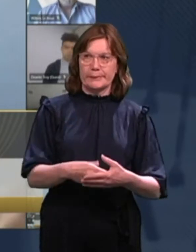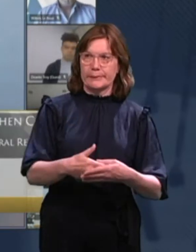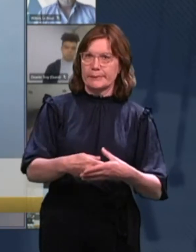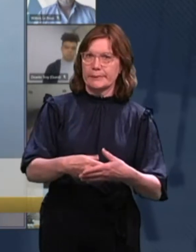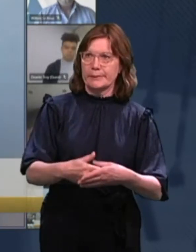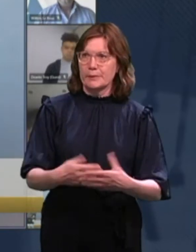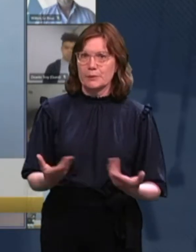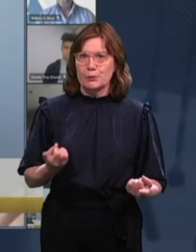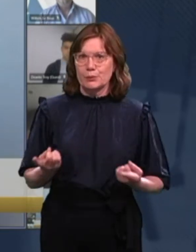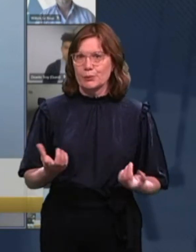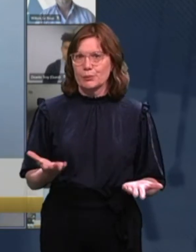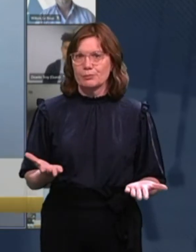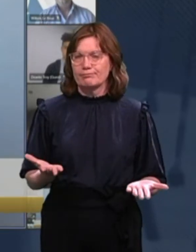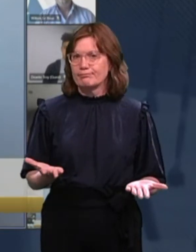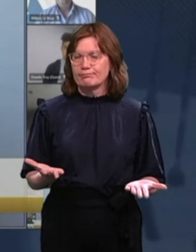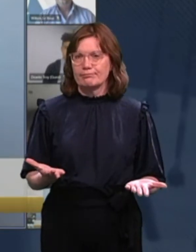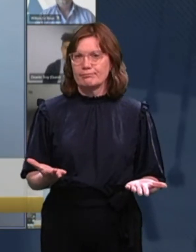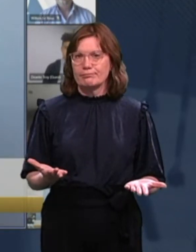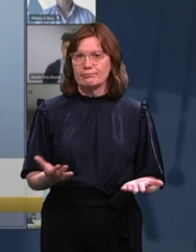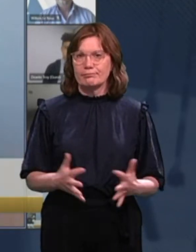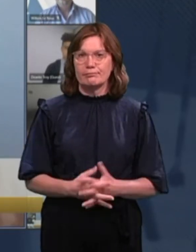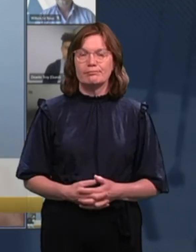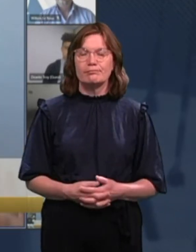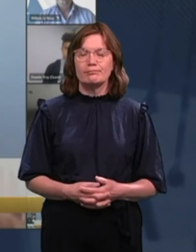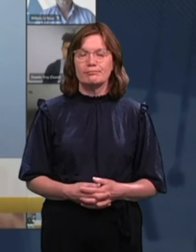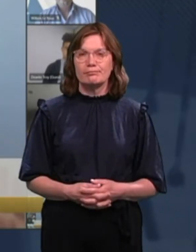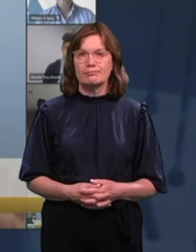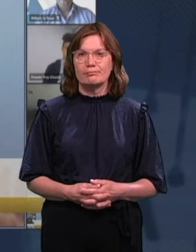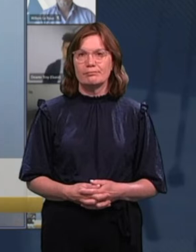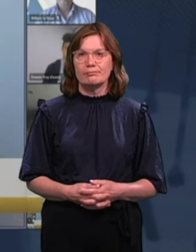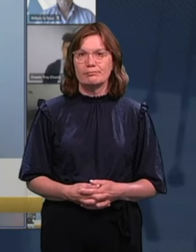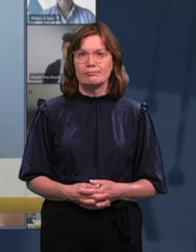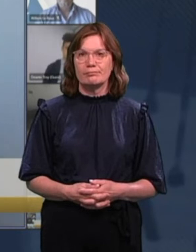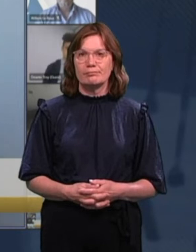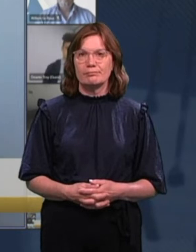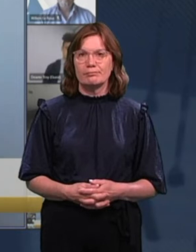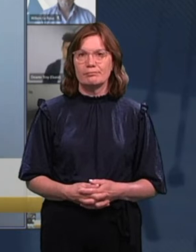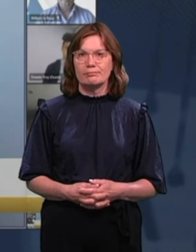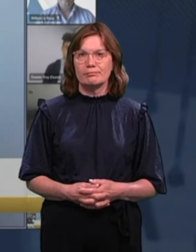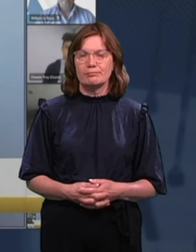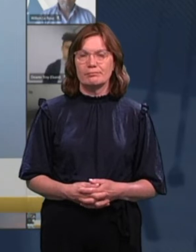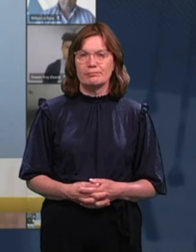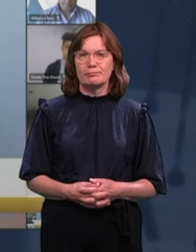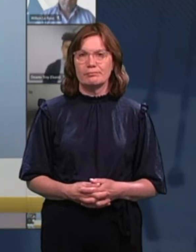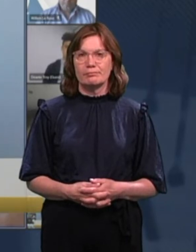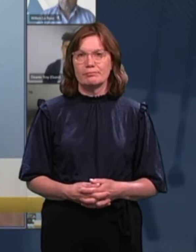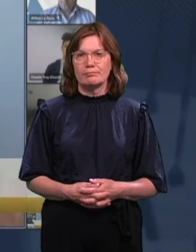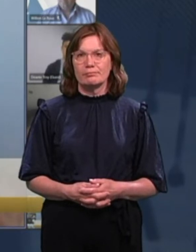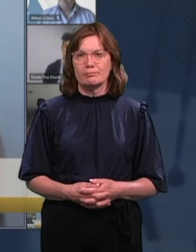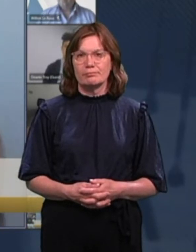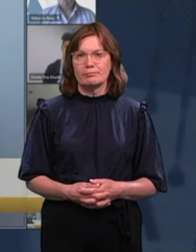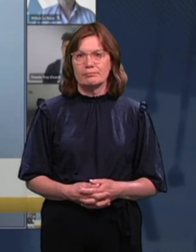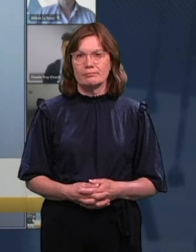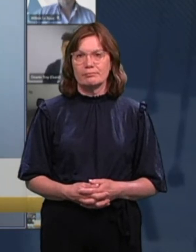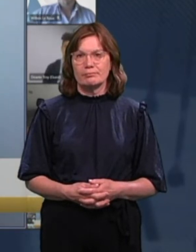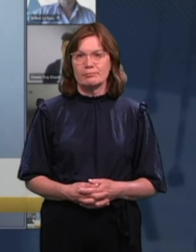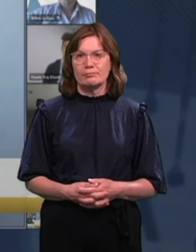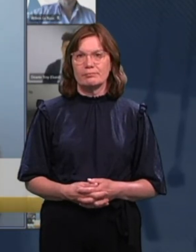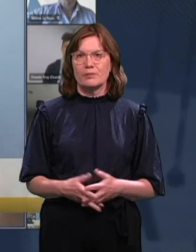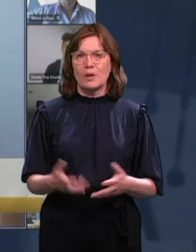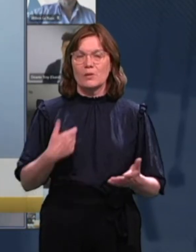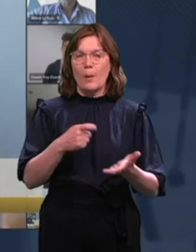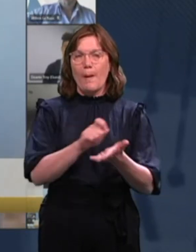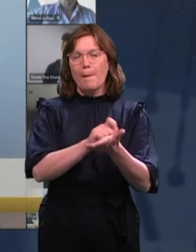Okay. Secondary thing that I wanted to mention about is actually something regarding applying for